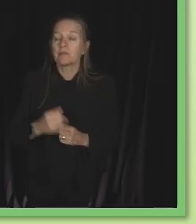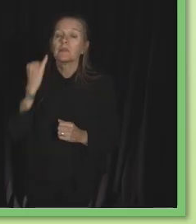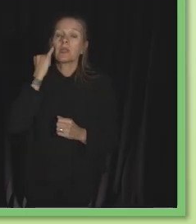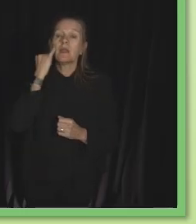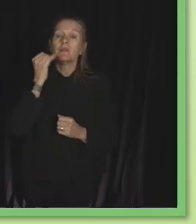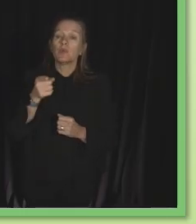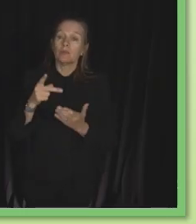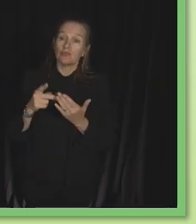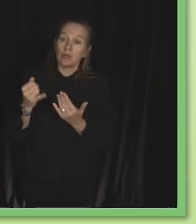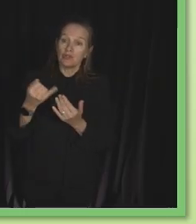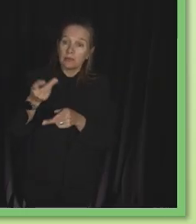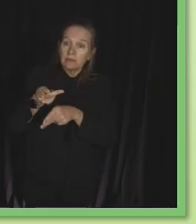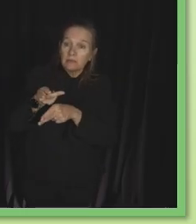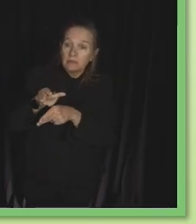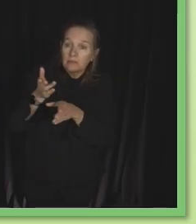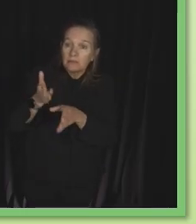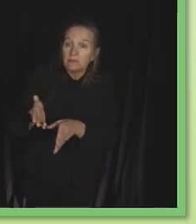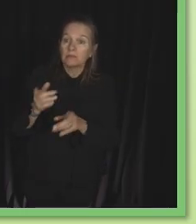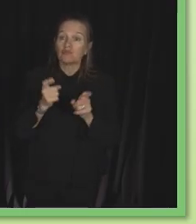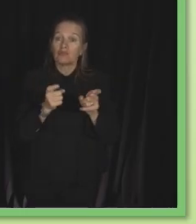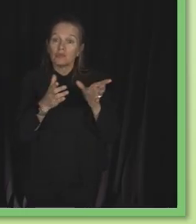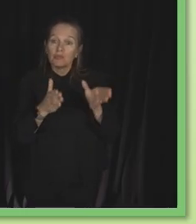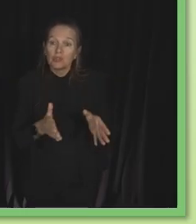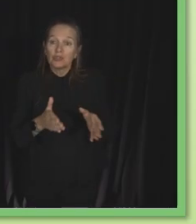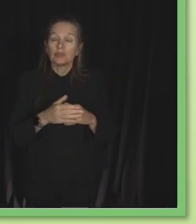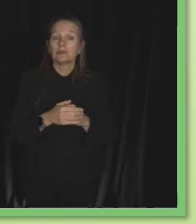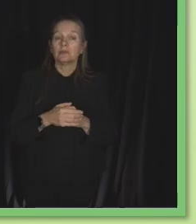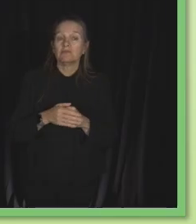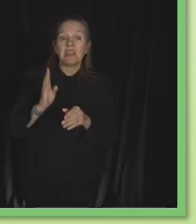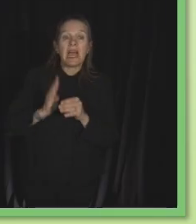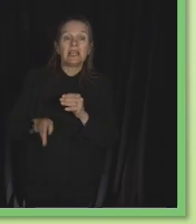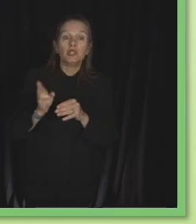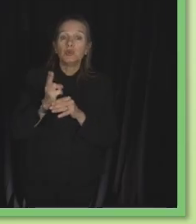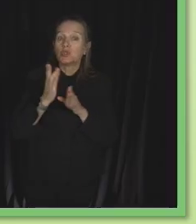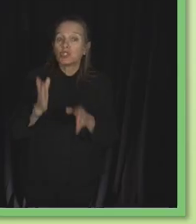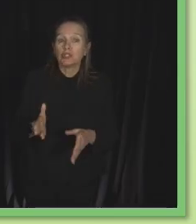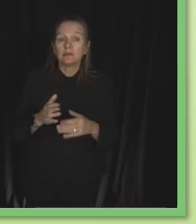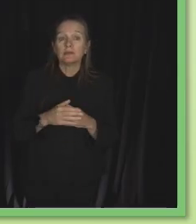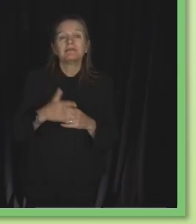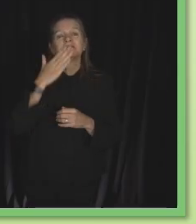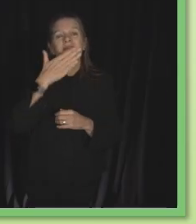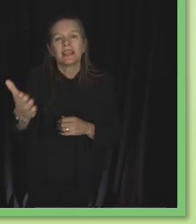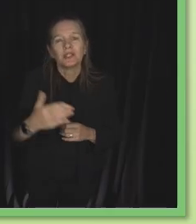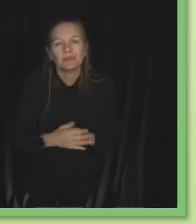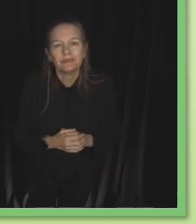maintainer, contributor, end user, thank you.